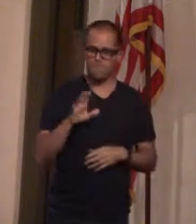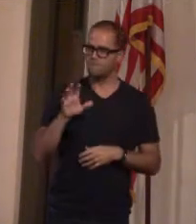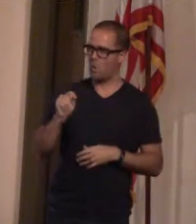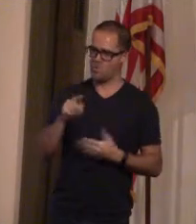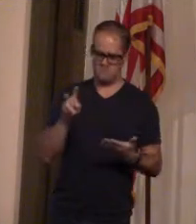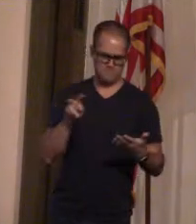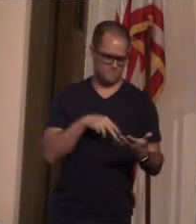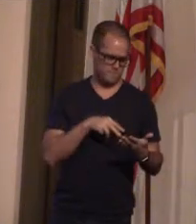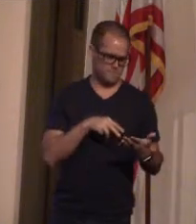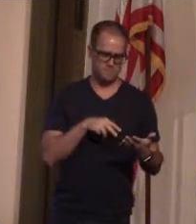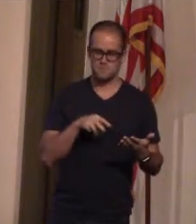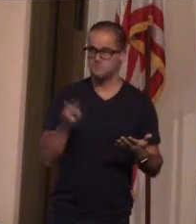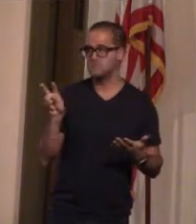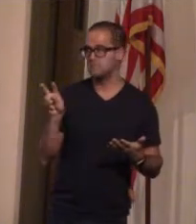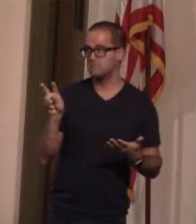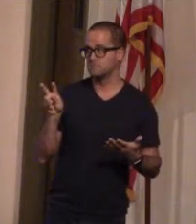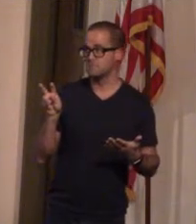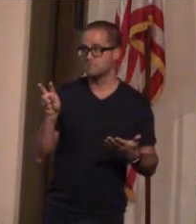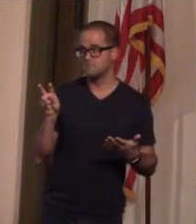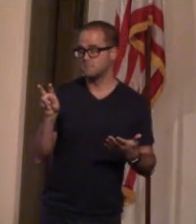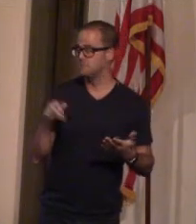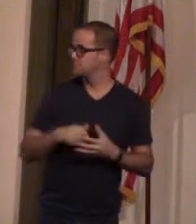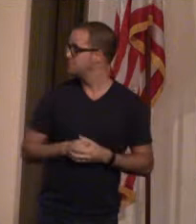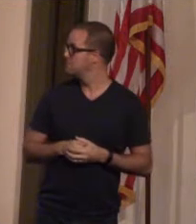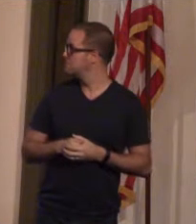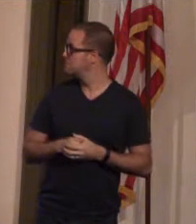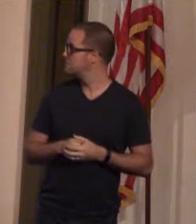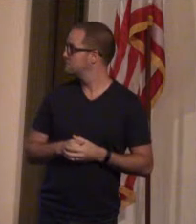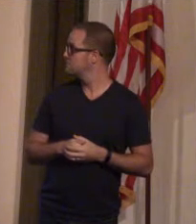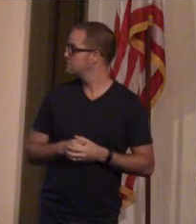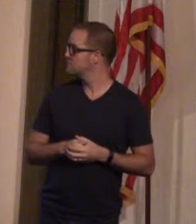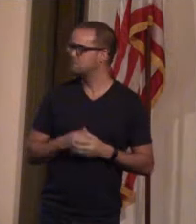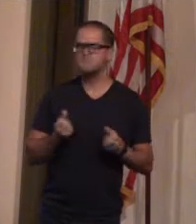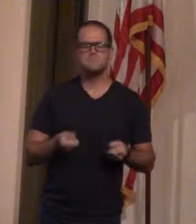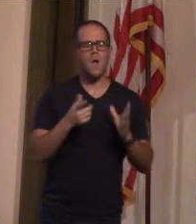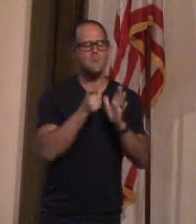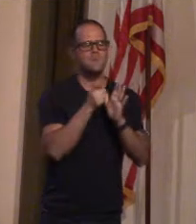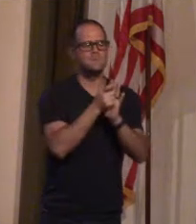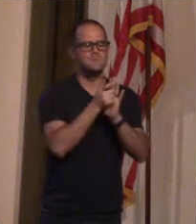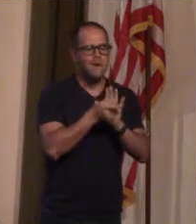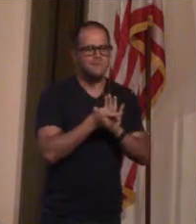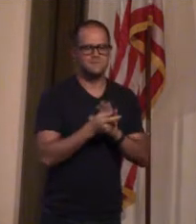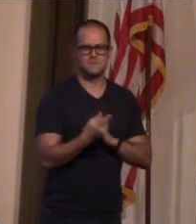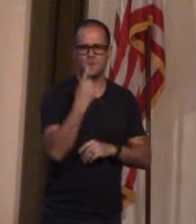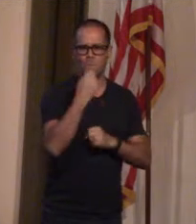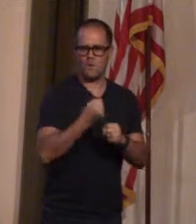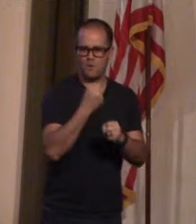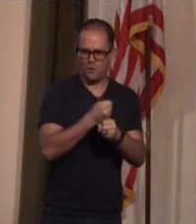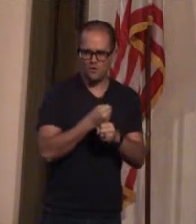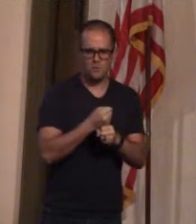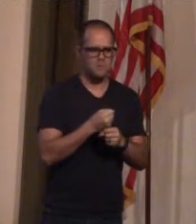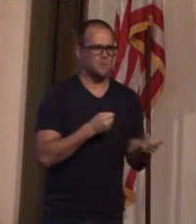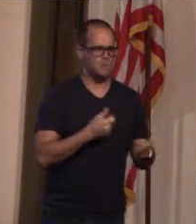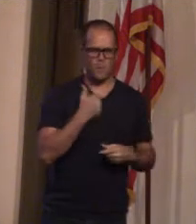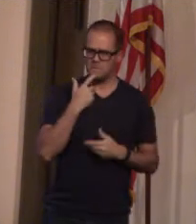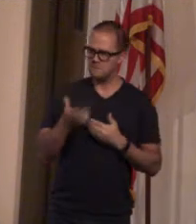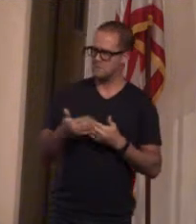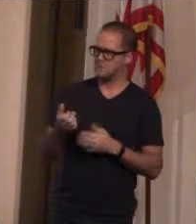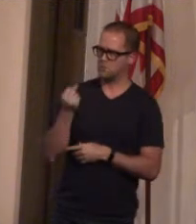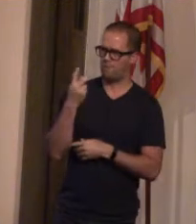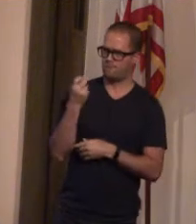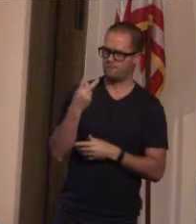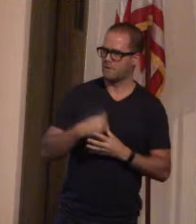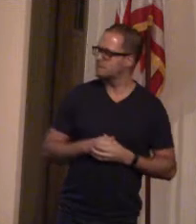so I'll have to accept that. So the next question was, and I gave you a calculator for this. Forrest looks at the